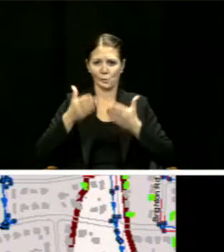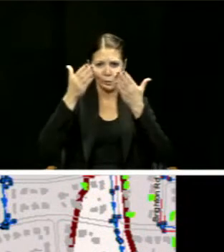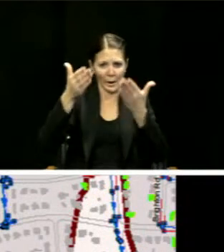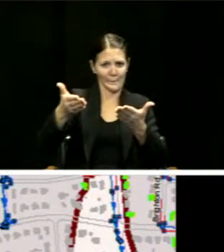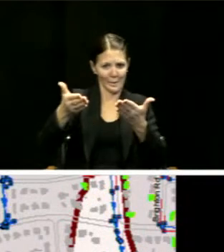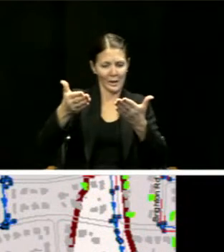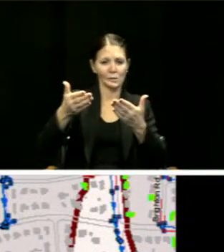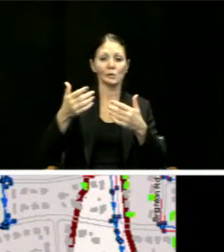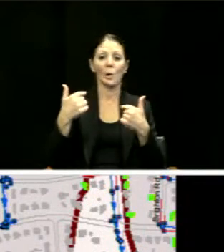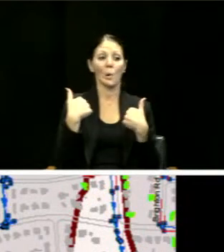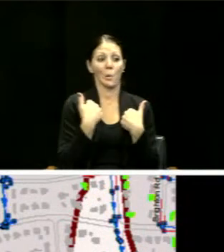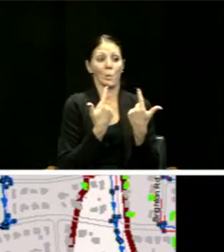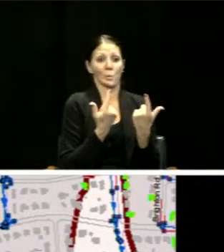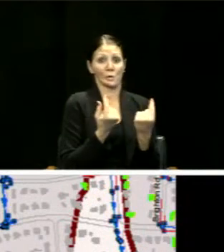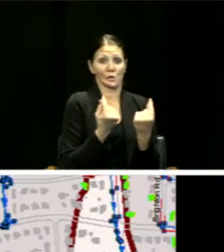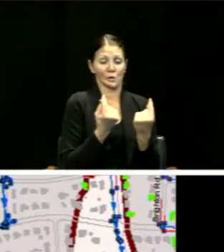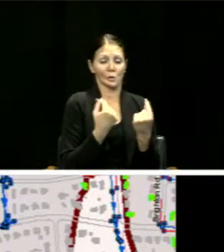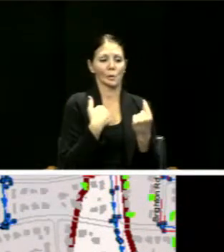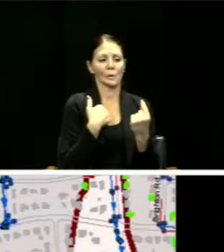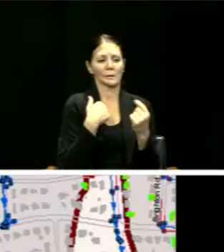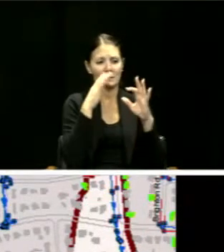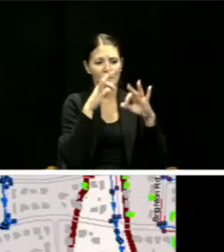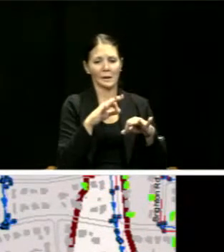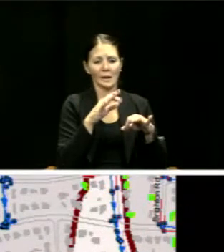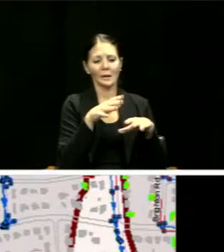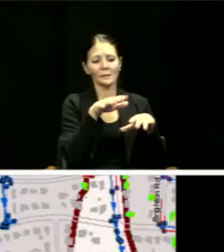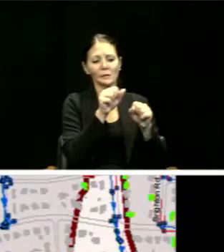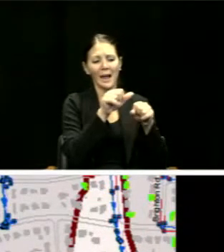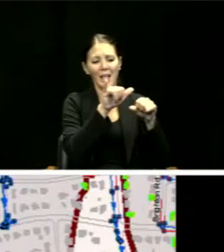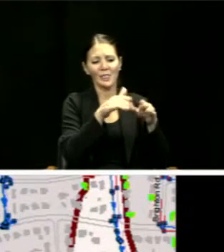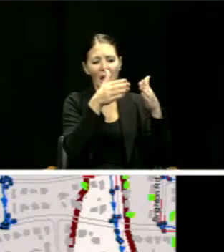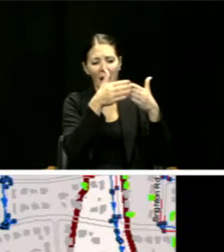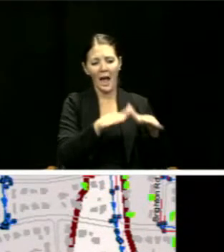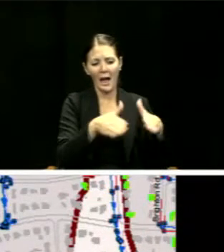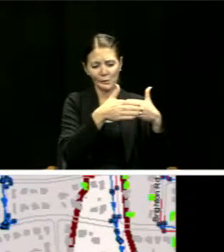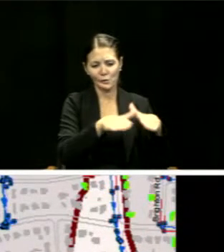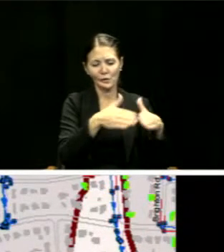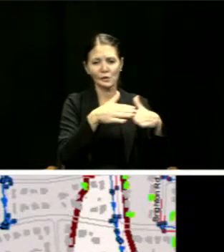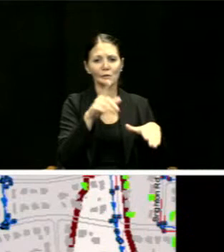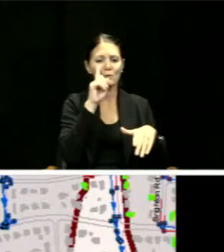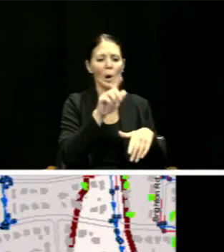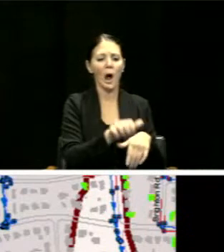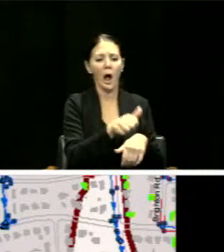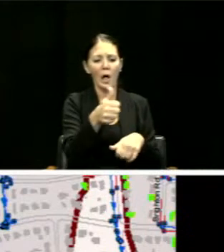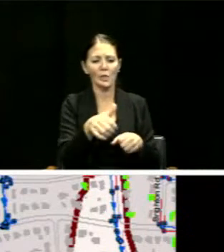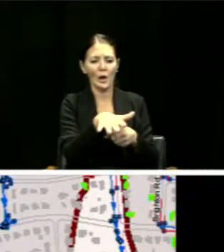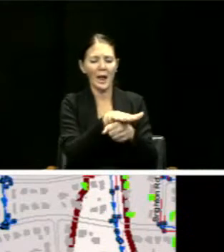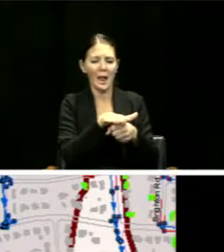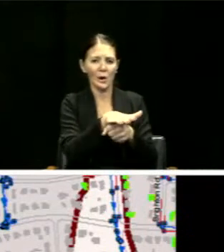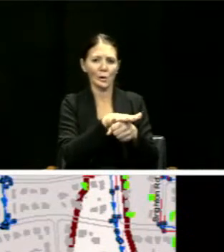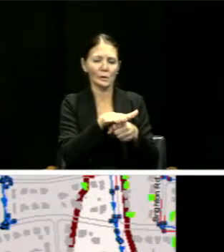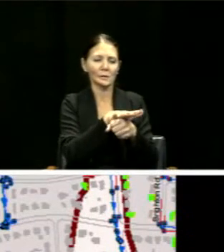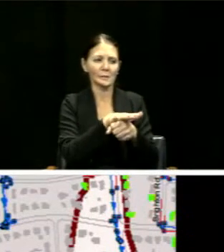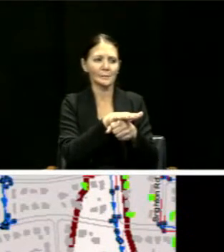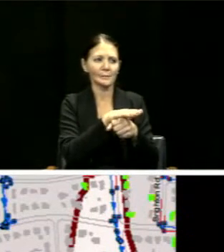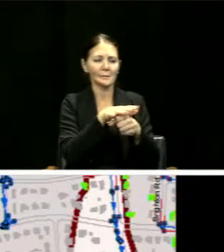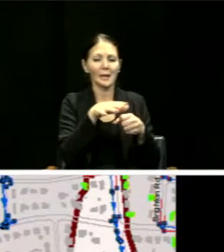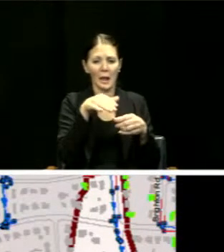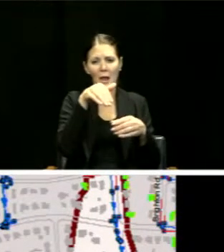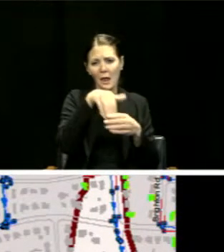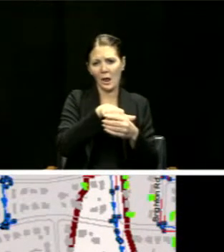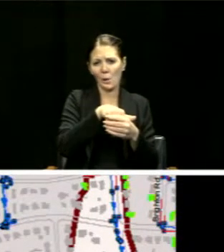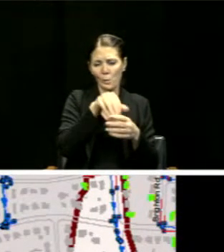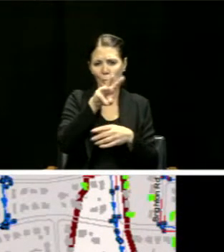So what we did is we took the averages for other areas within West